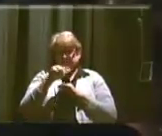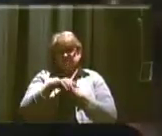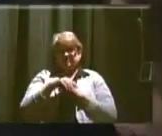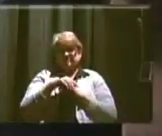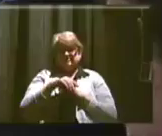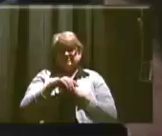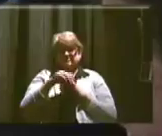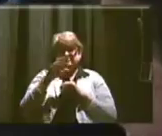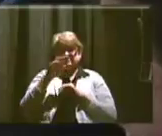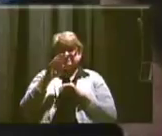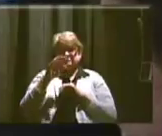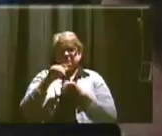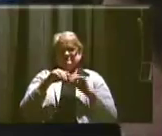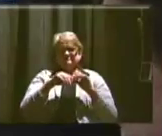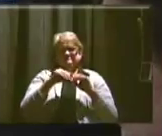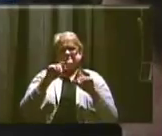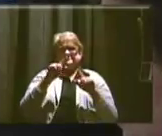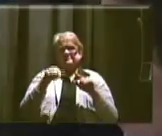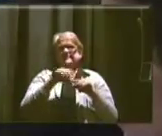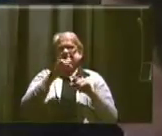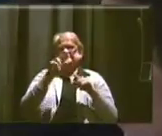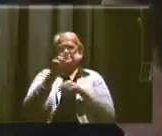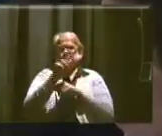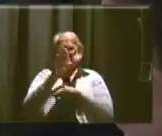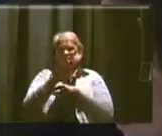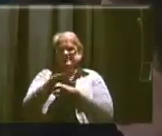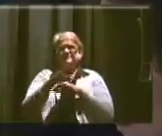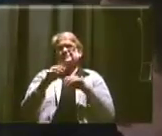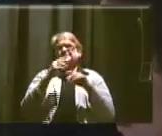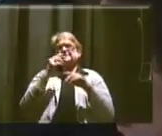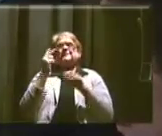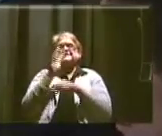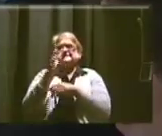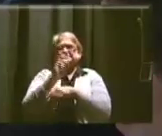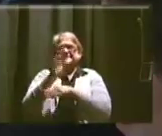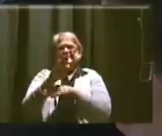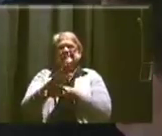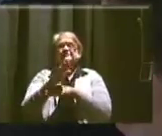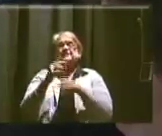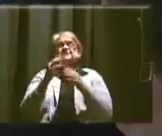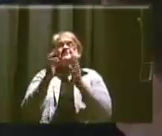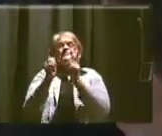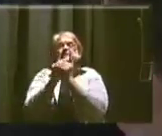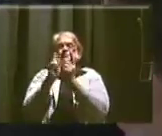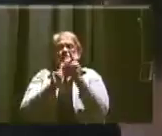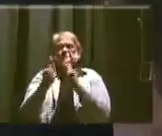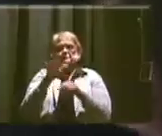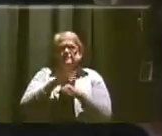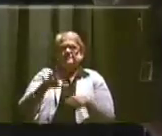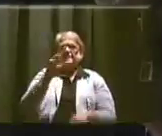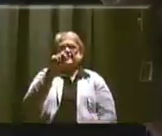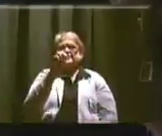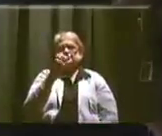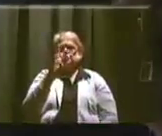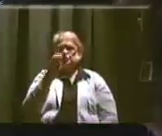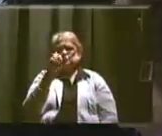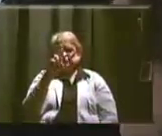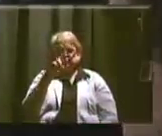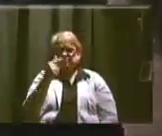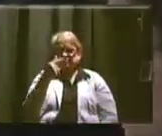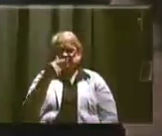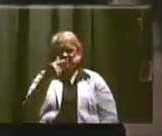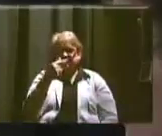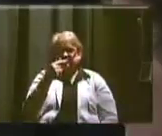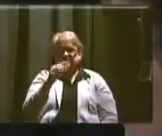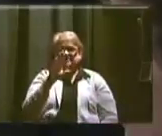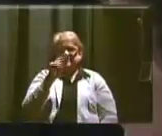lots of folks there. I was hoping to go to Mr. Brady's to get a nice example before mine, and it was snowed out.